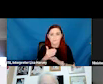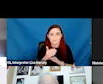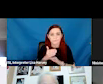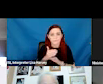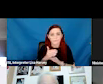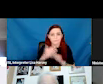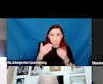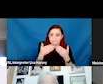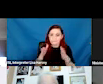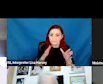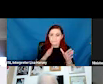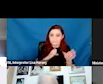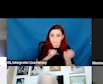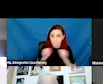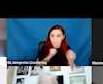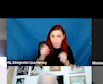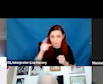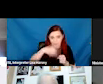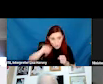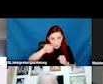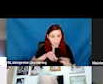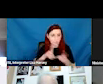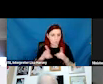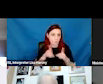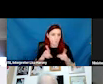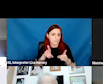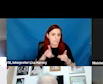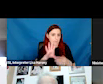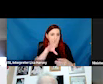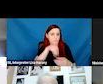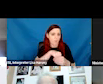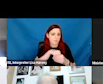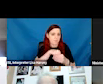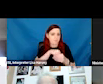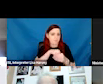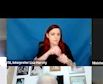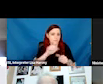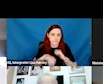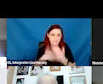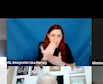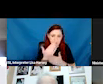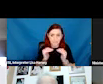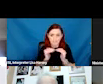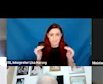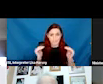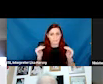the public service that you have actually contributed on developing this standard,